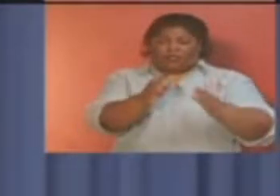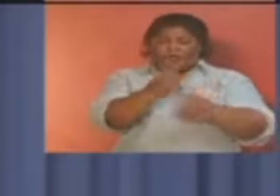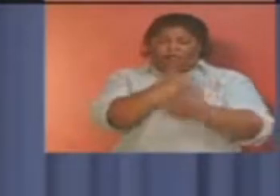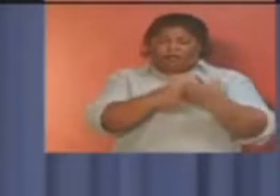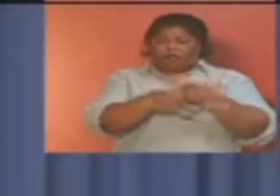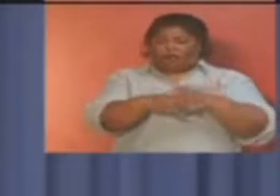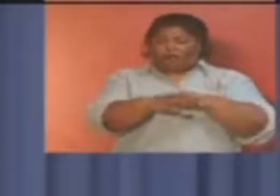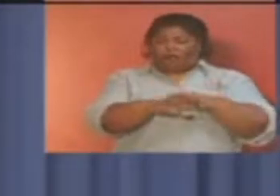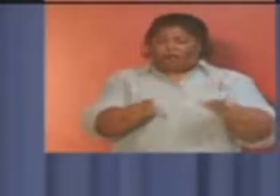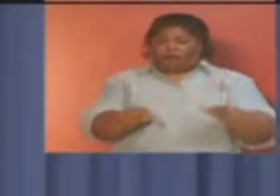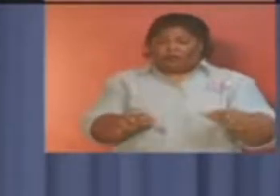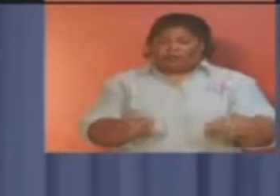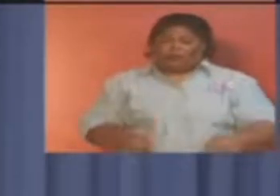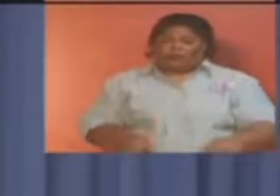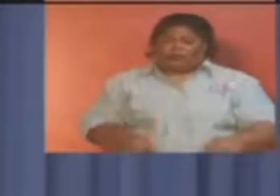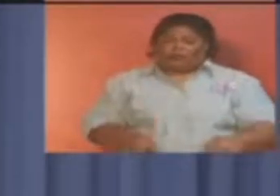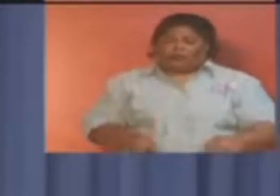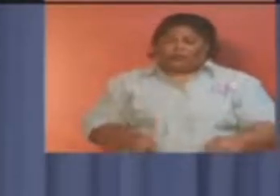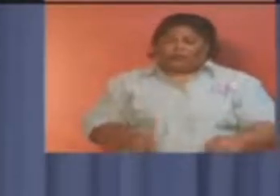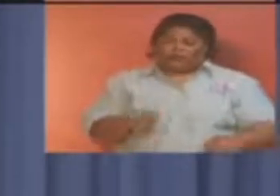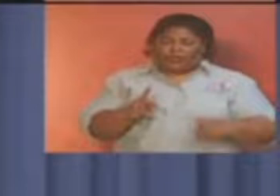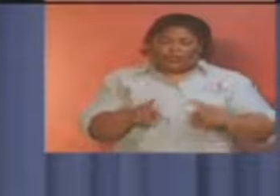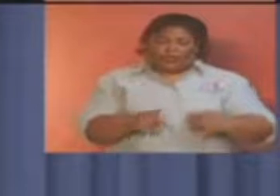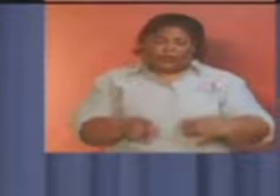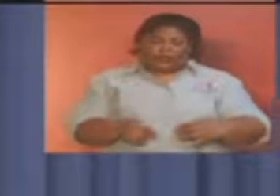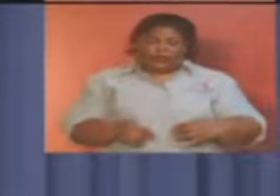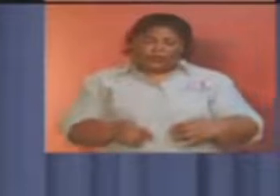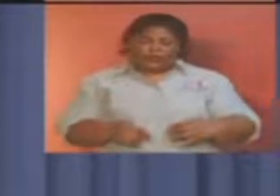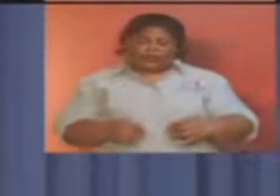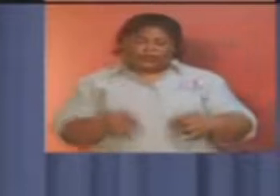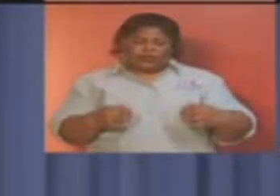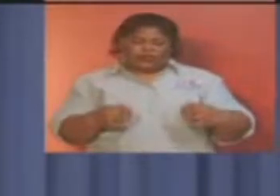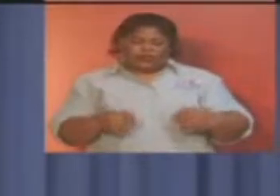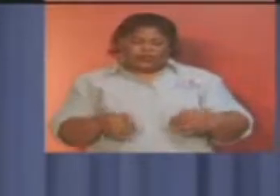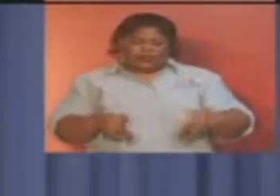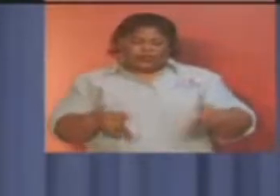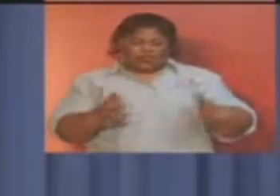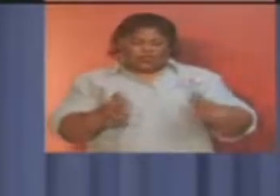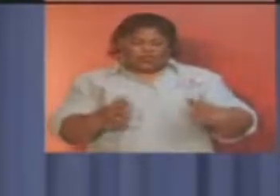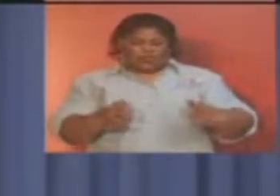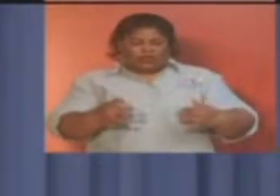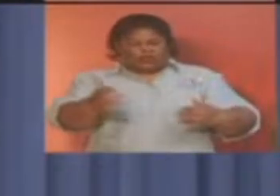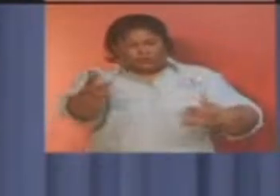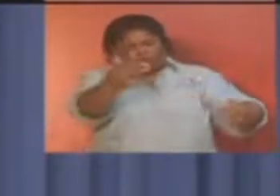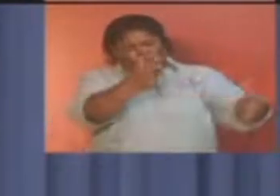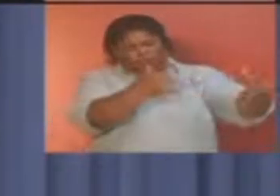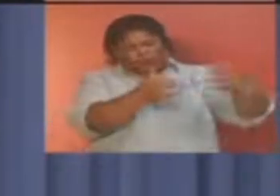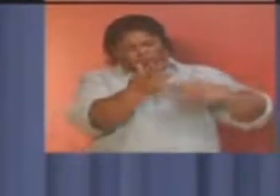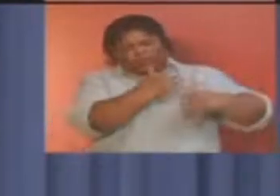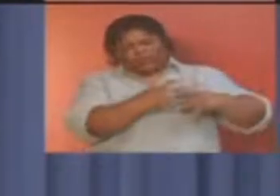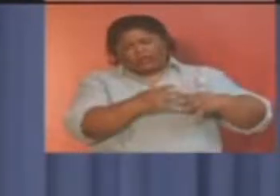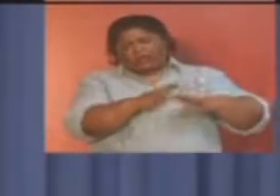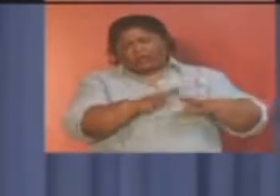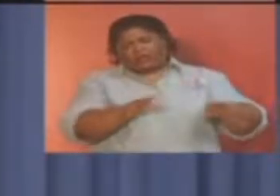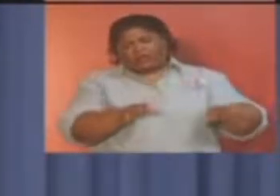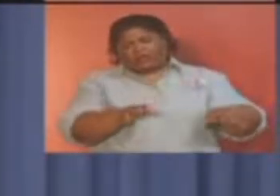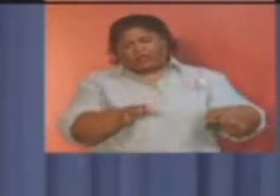encourage congregation, having people not providing facilities for congregation, and in short, breaking the